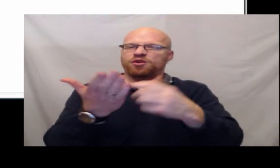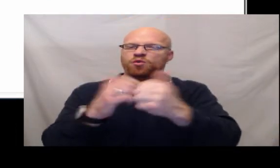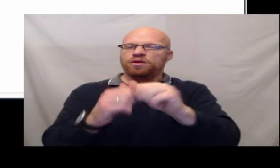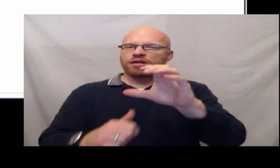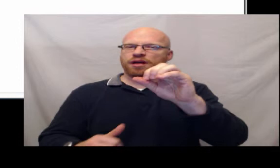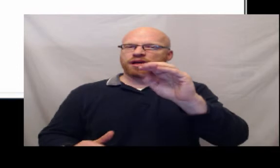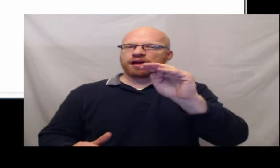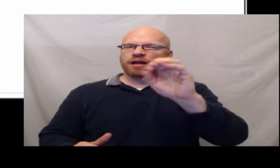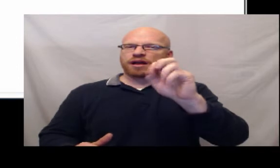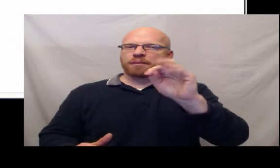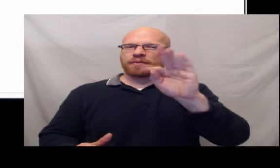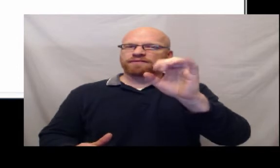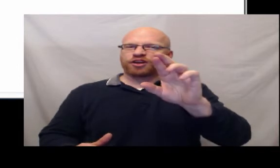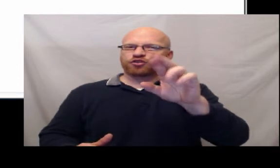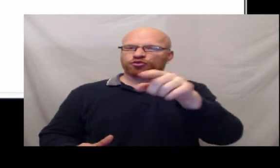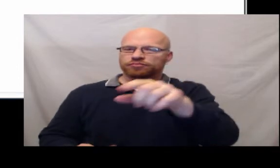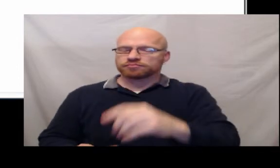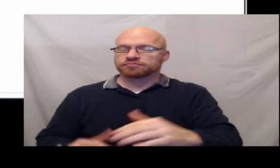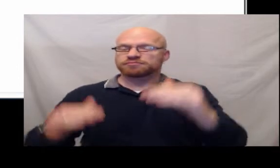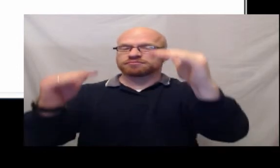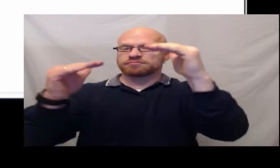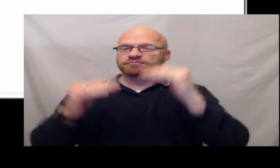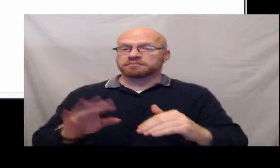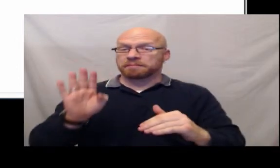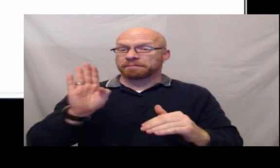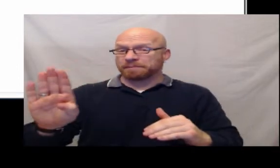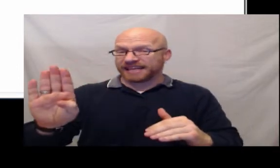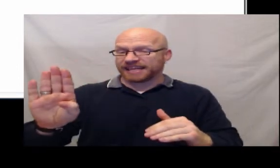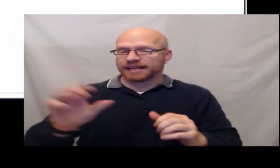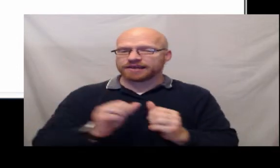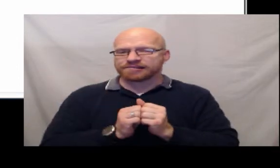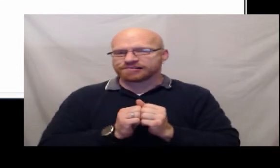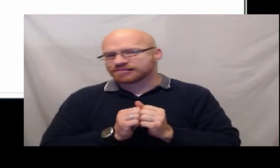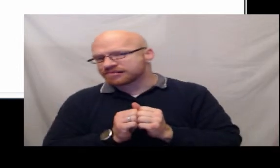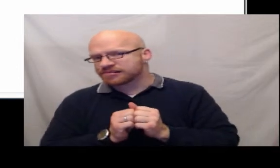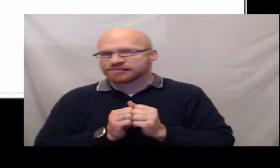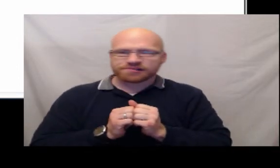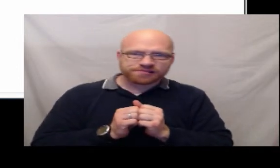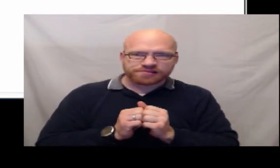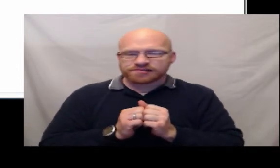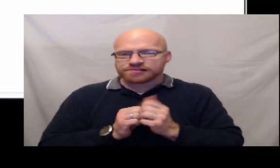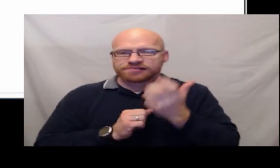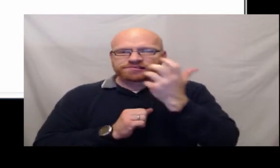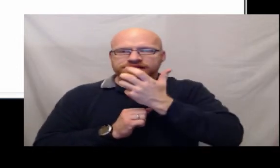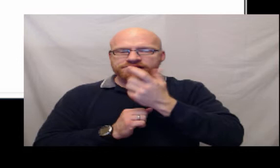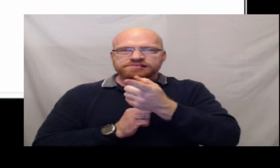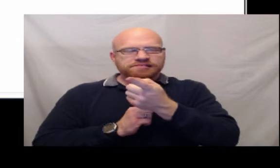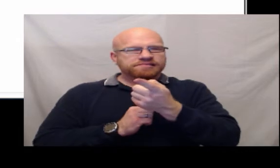And that's how we talk about working with trinomials with common factors. Now, B